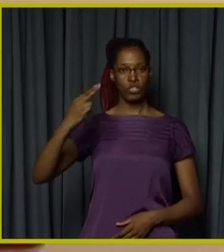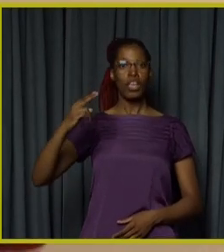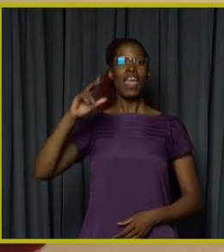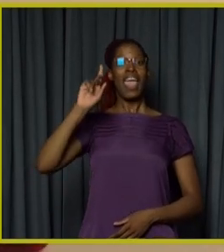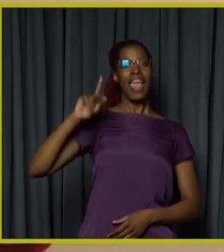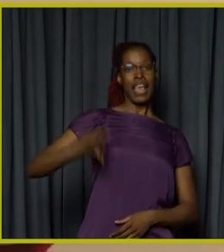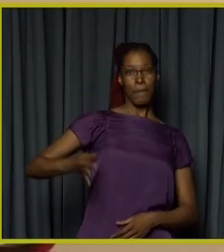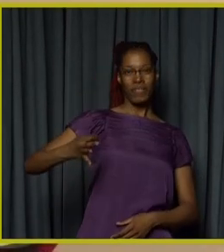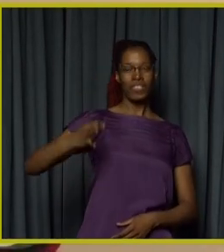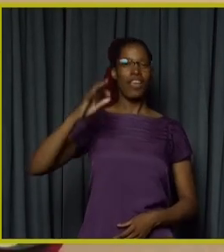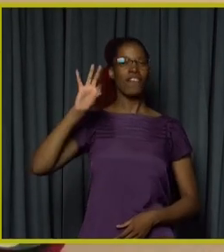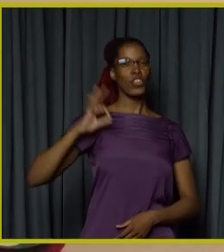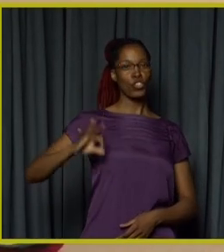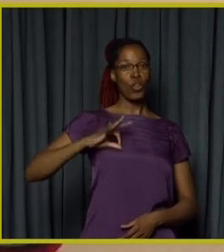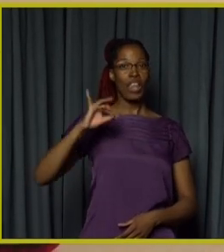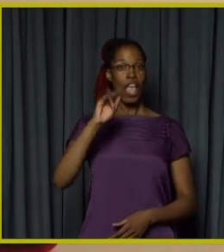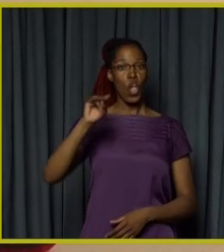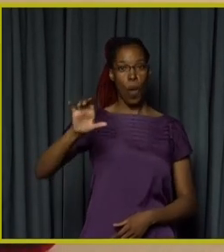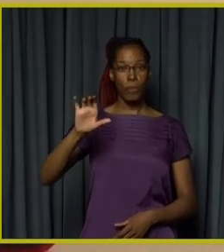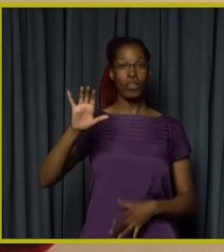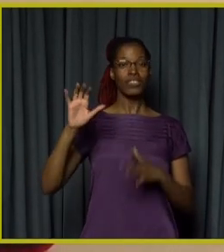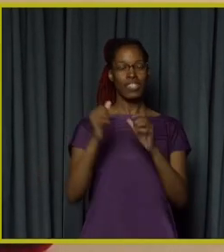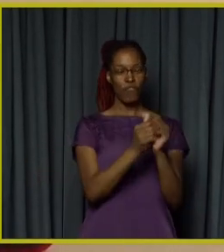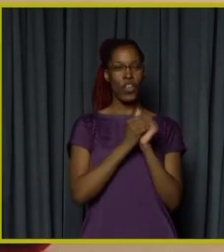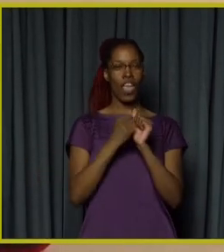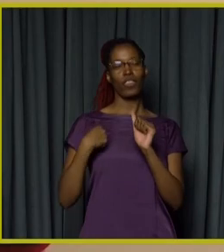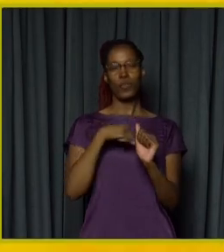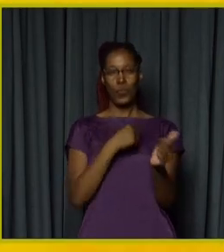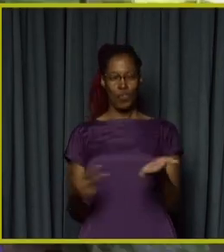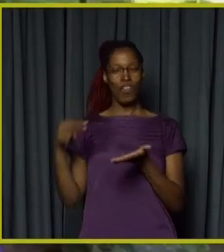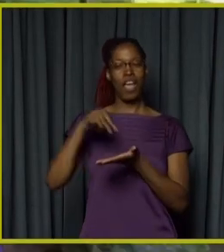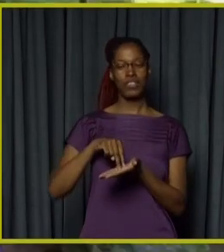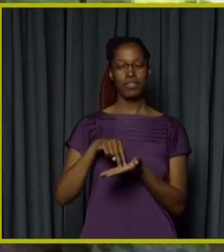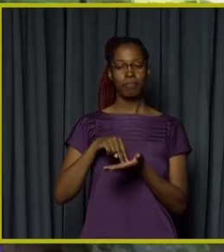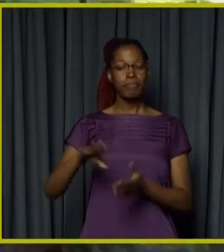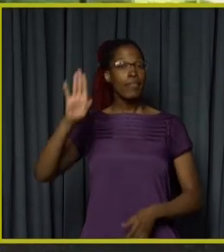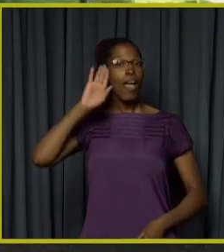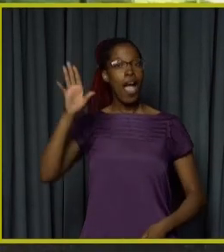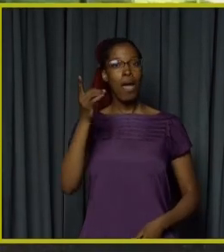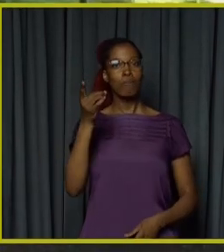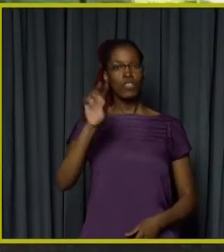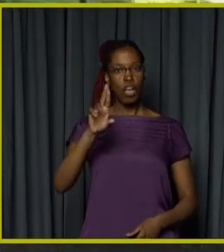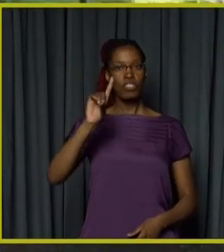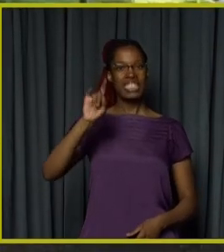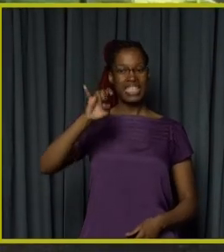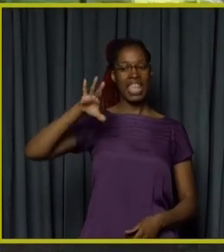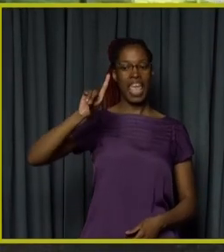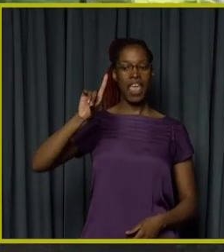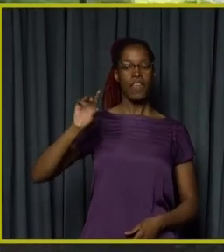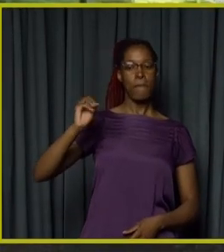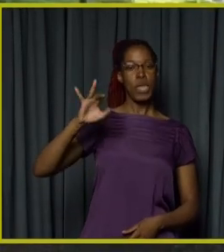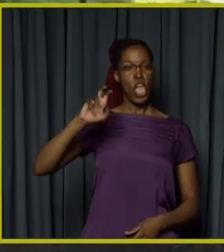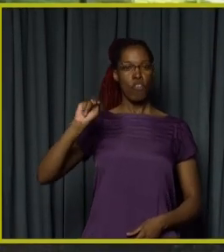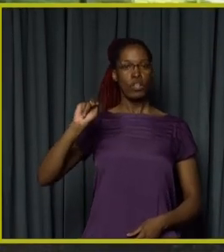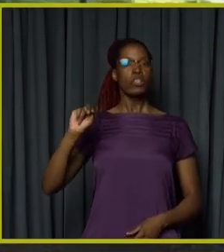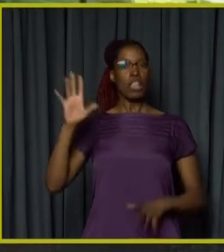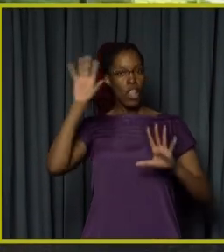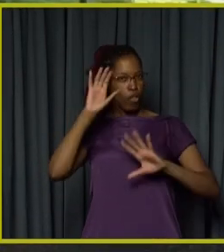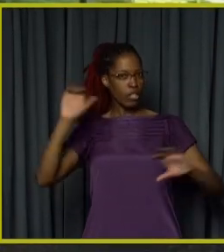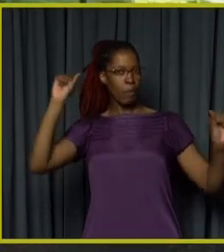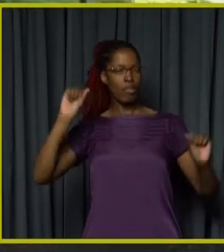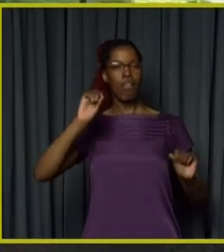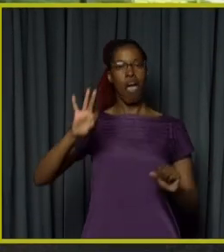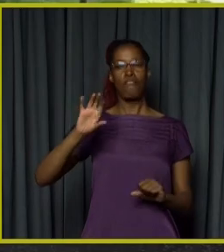Psi Fraternity Incorporated, and together, we rise. I am Dr. David Marion, the Grand Basilisk of